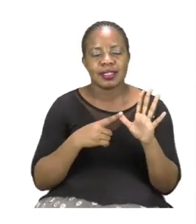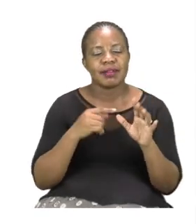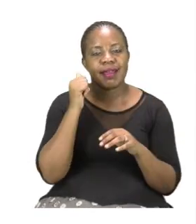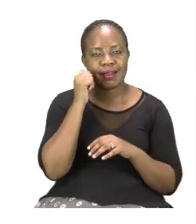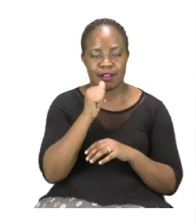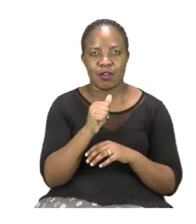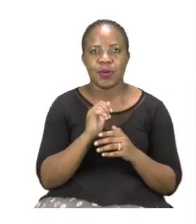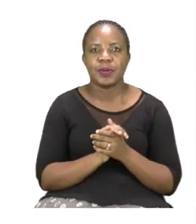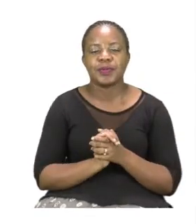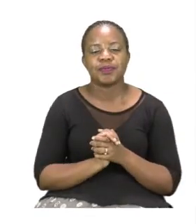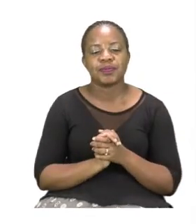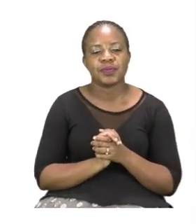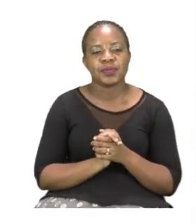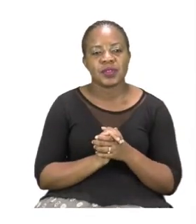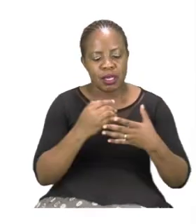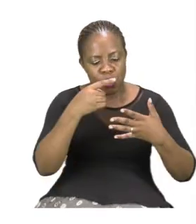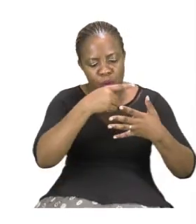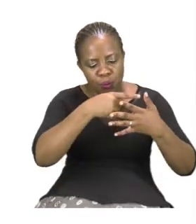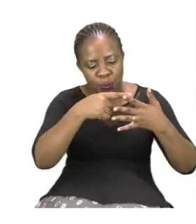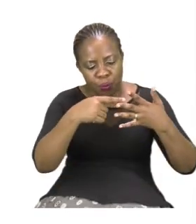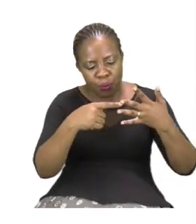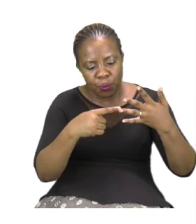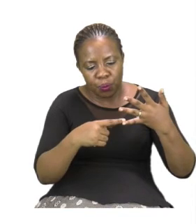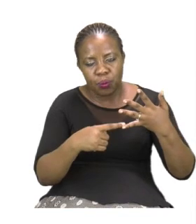Each color has a special meaning.